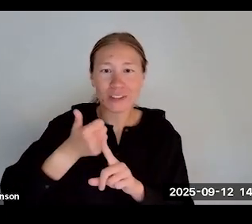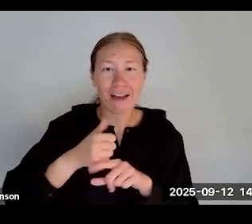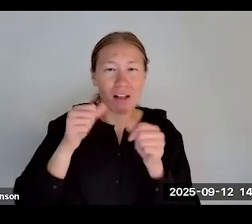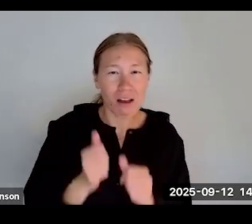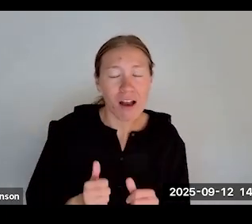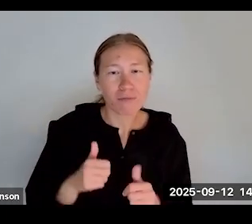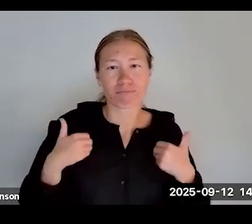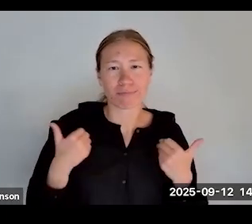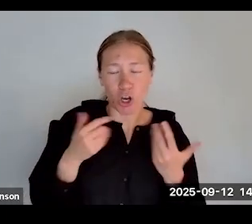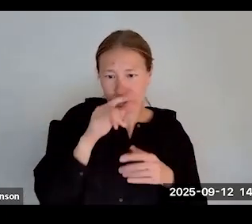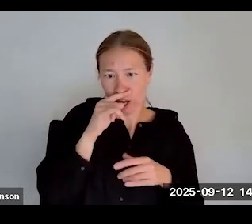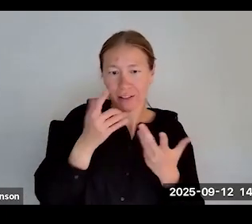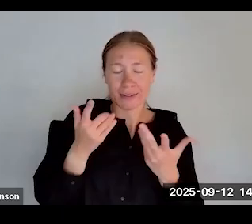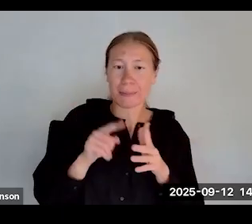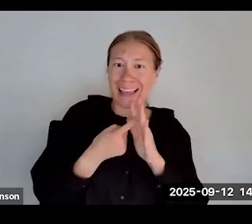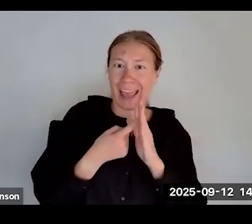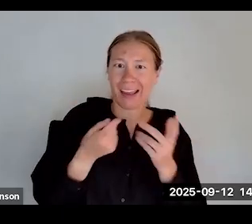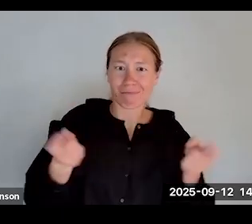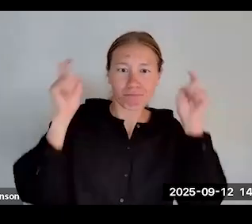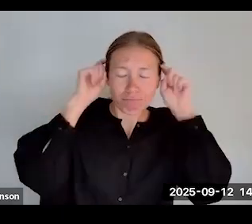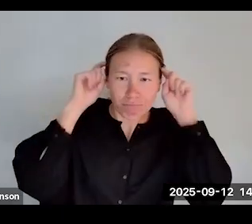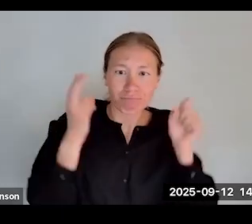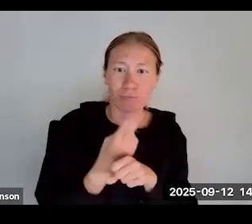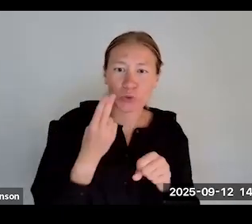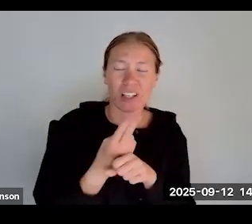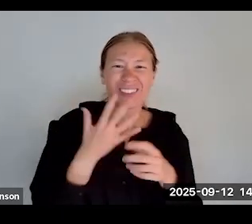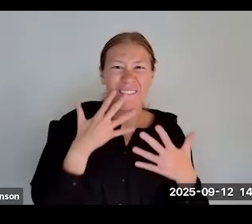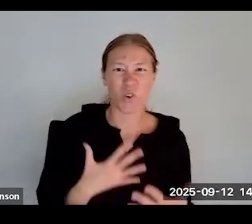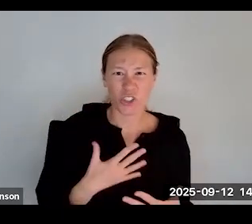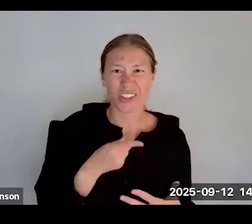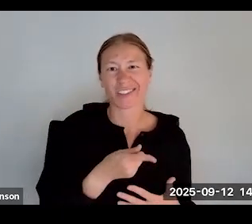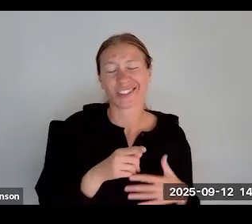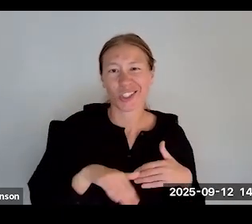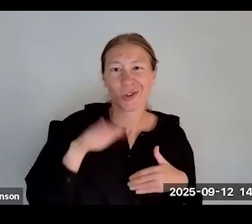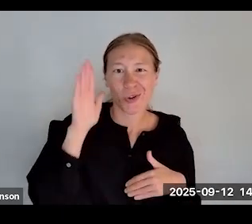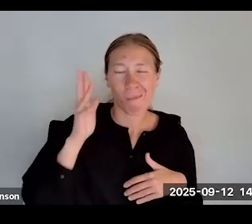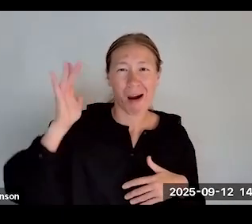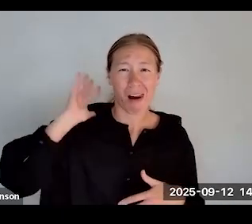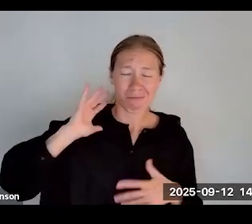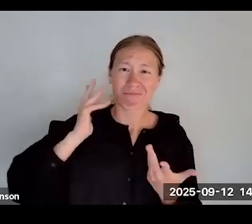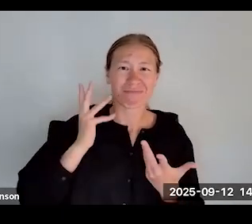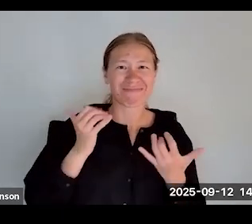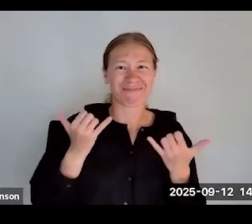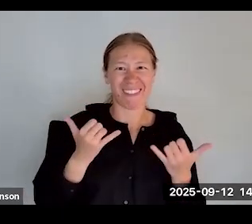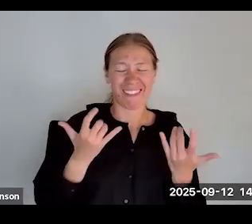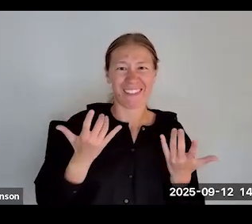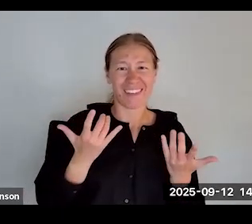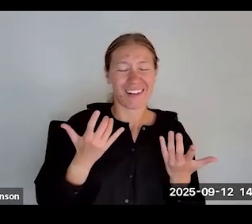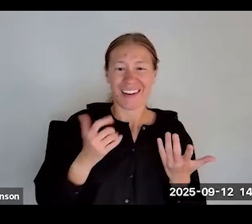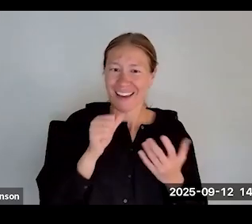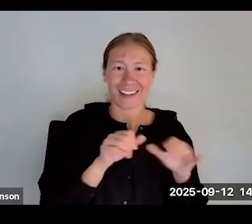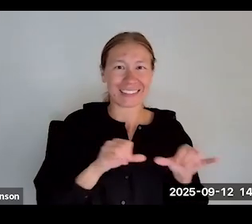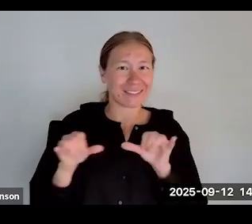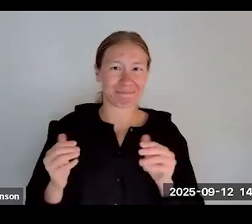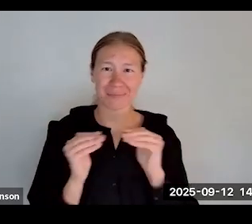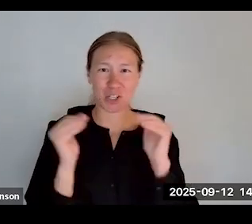wearing hearing aids. Unfortunately, she grew up when hearing aid technology was not as advanced as it is today. So when she went